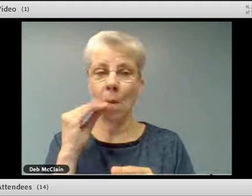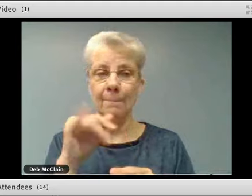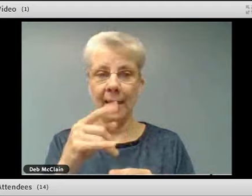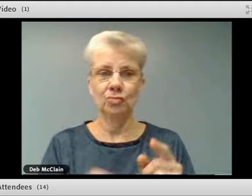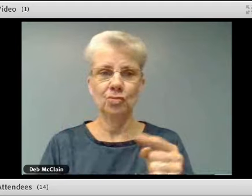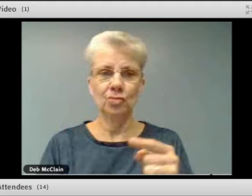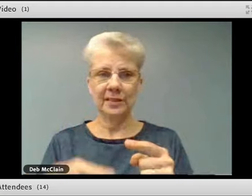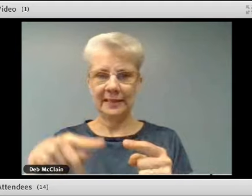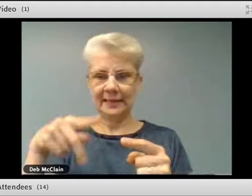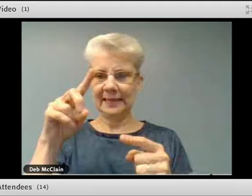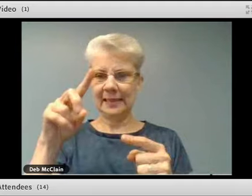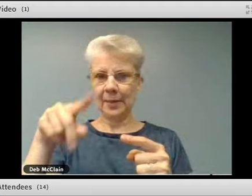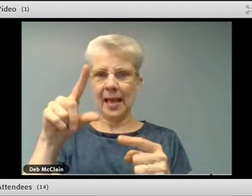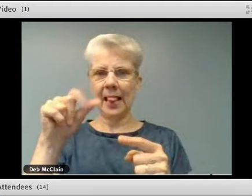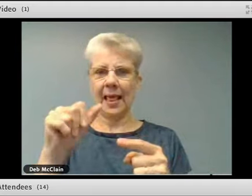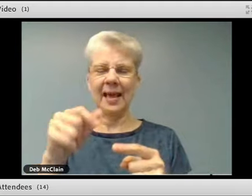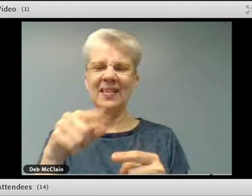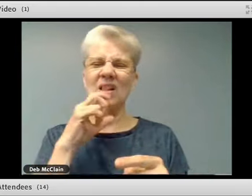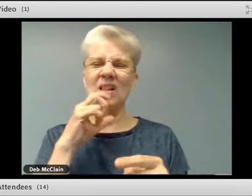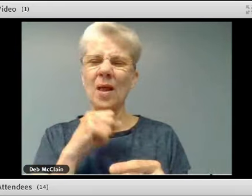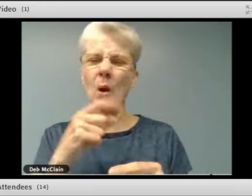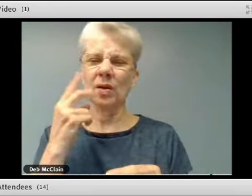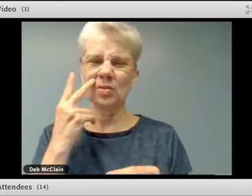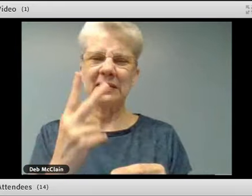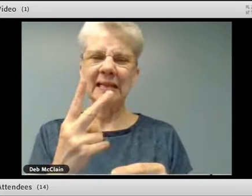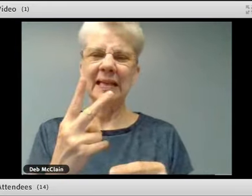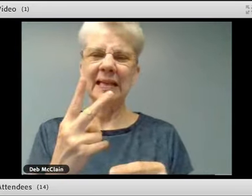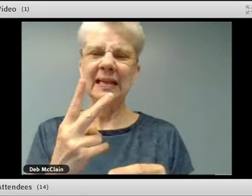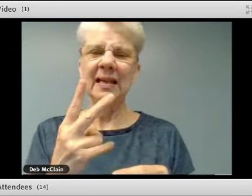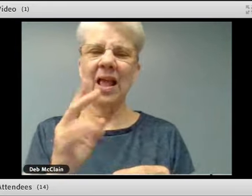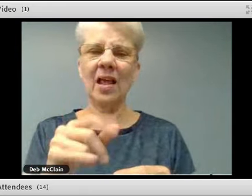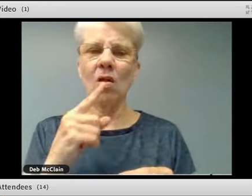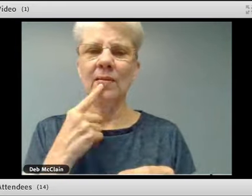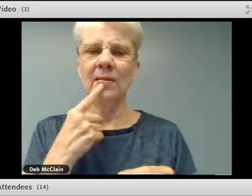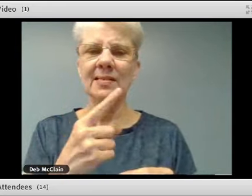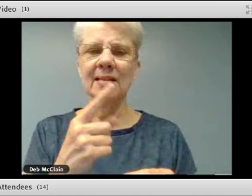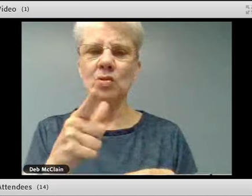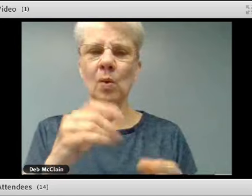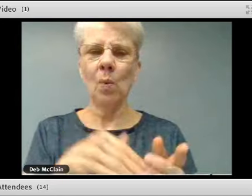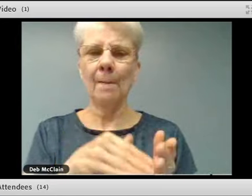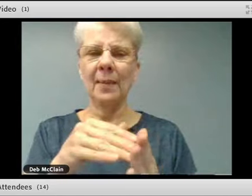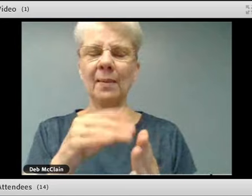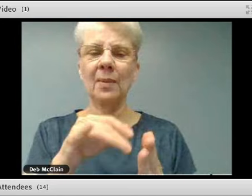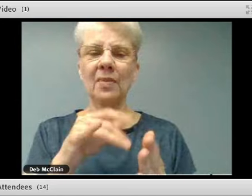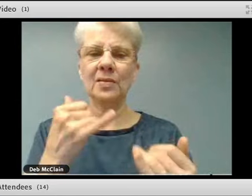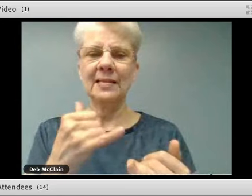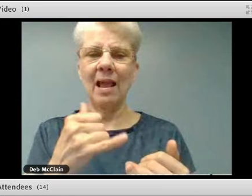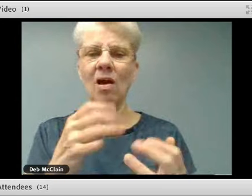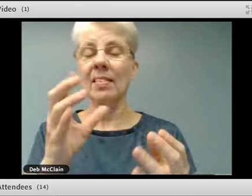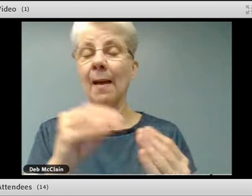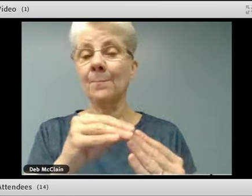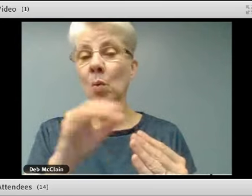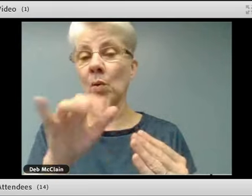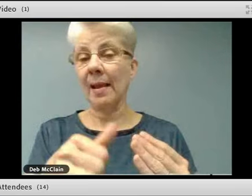screen grab is a little bit old because you'll see this only says 21 million, but there's a lot more in there now.